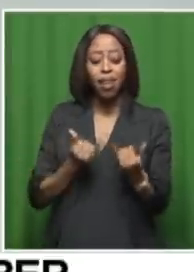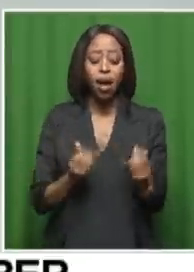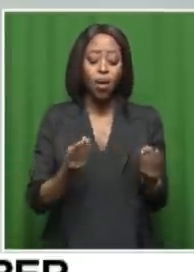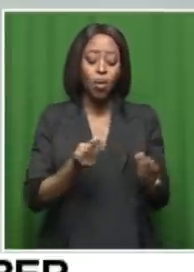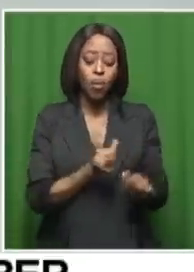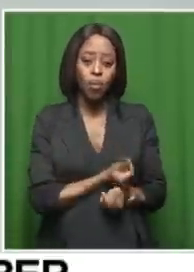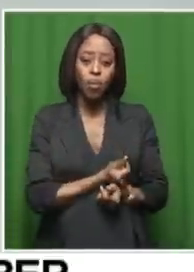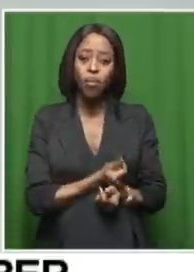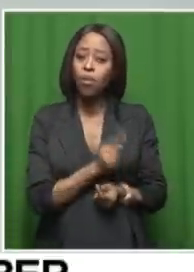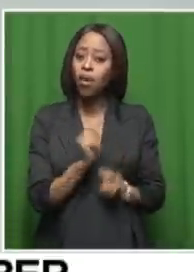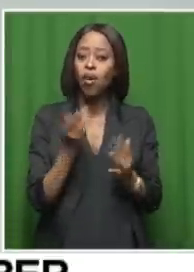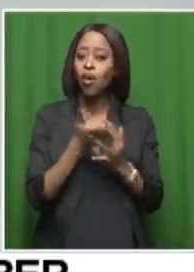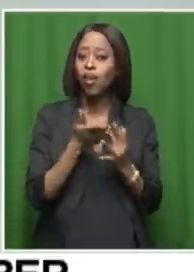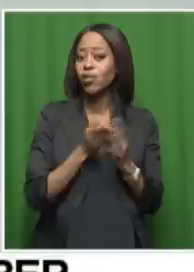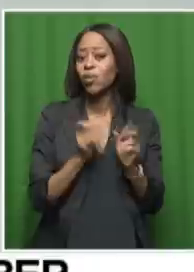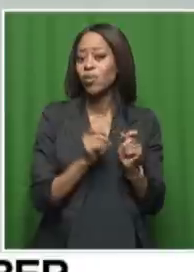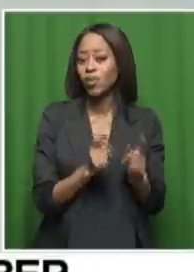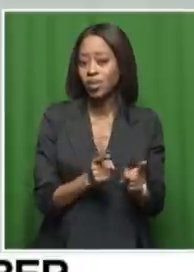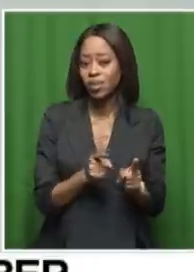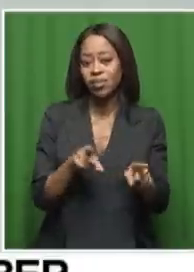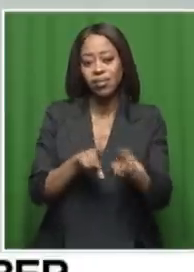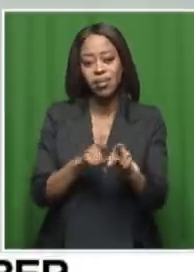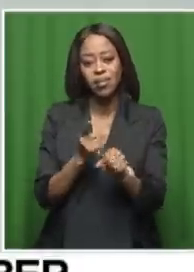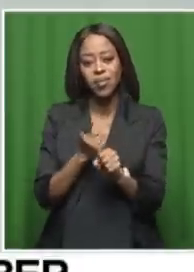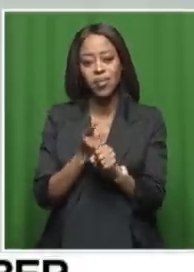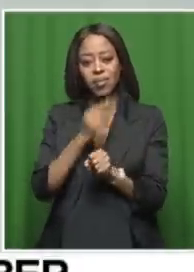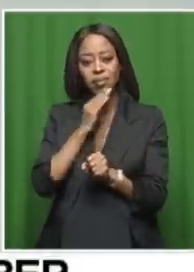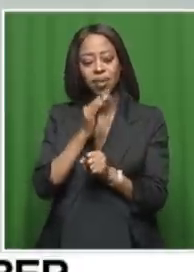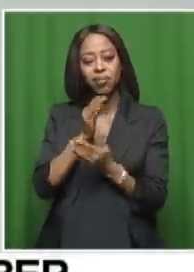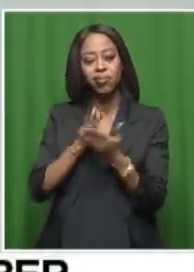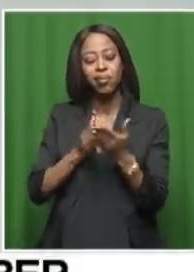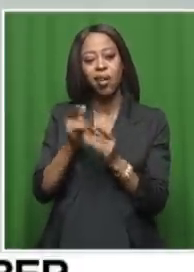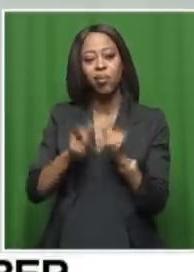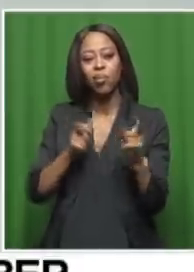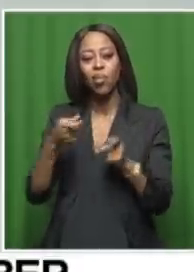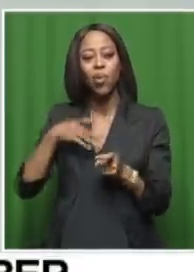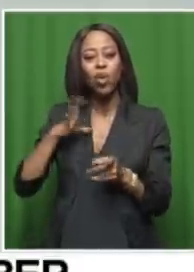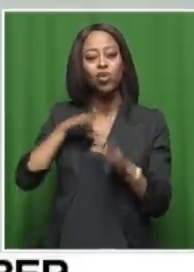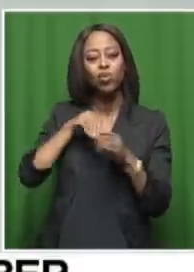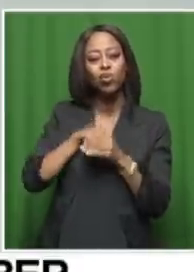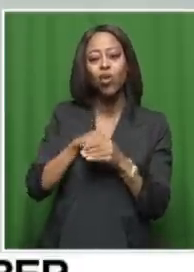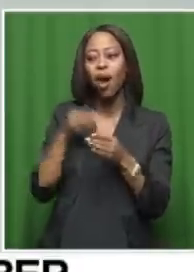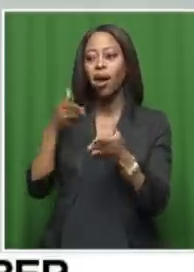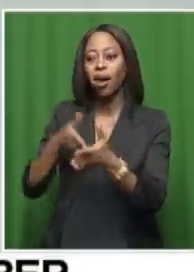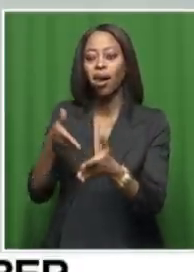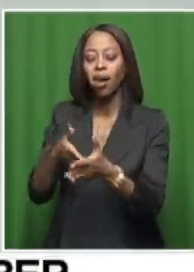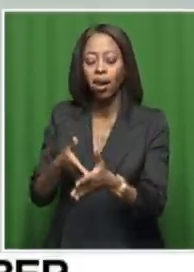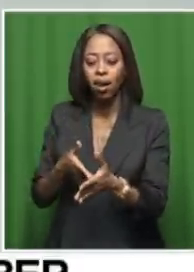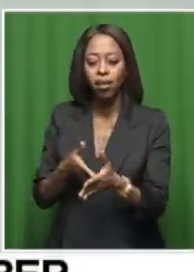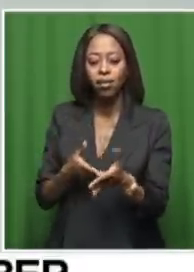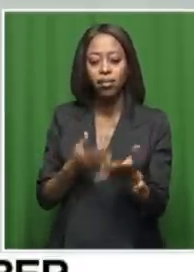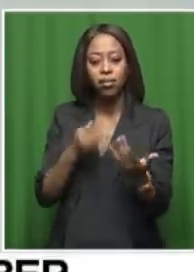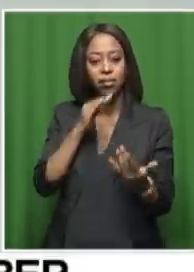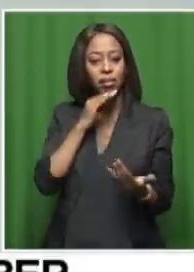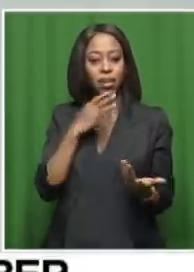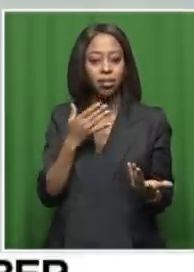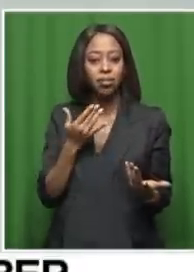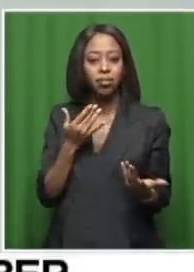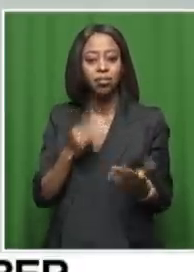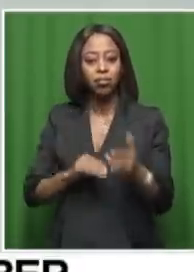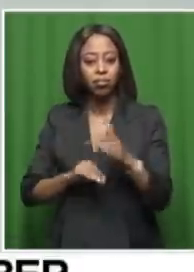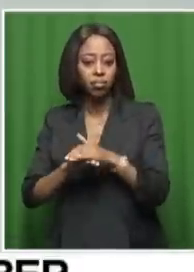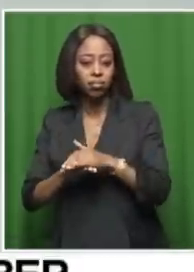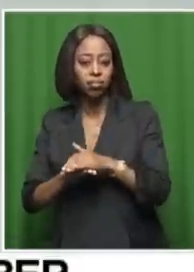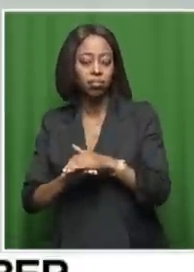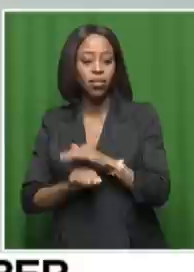they can enjoy, and also exclude some of the people that want to get into the space. And we believe that there's a need to put a cap.